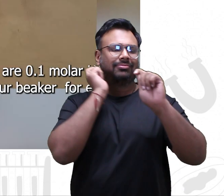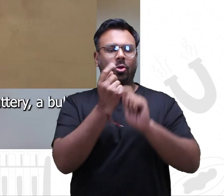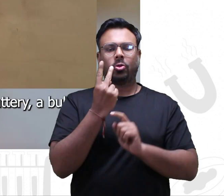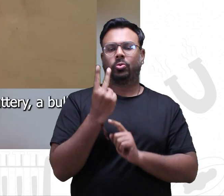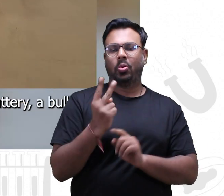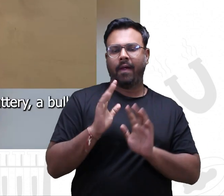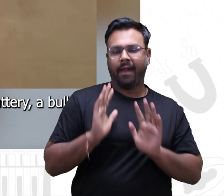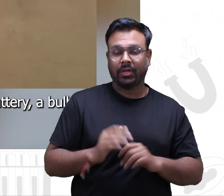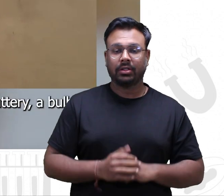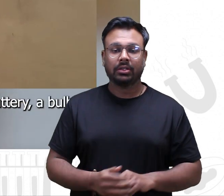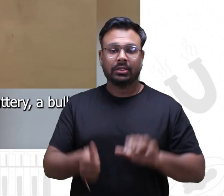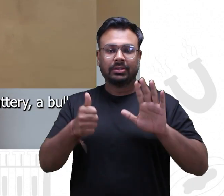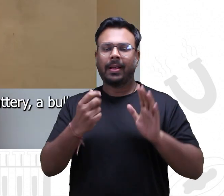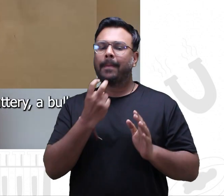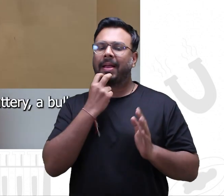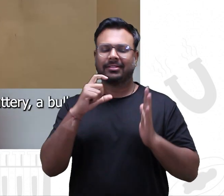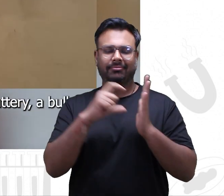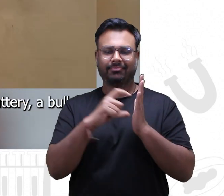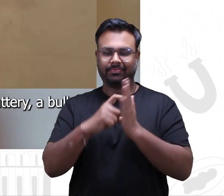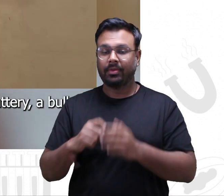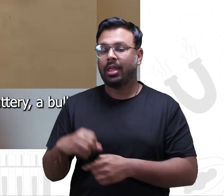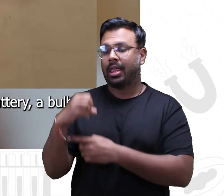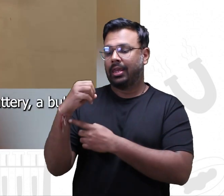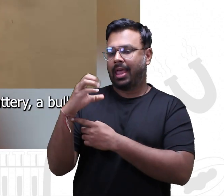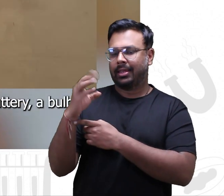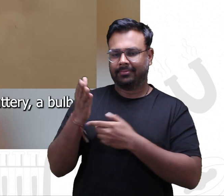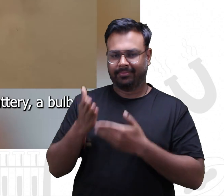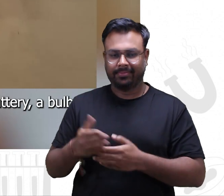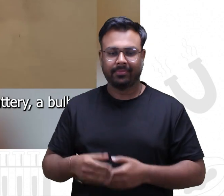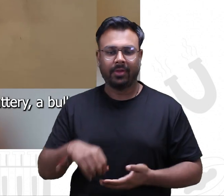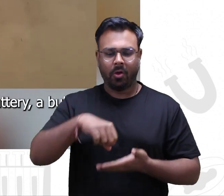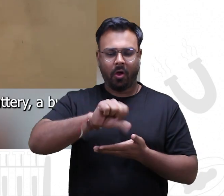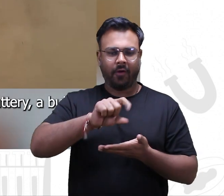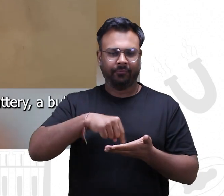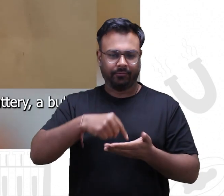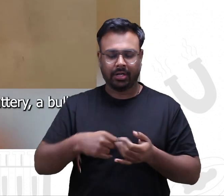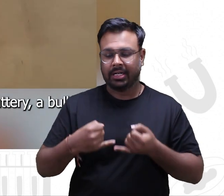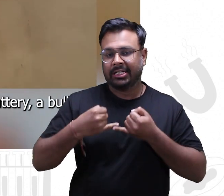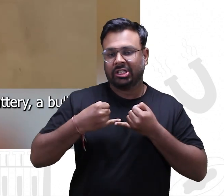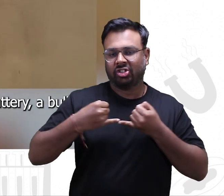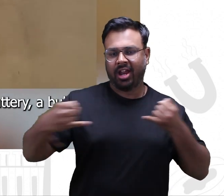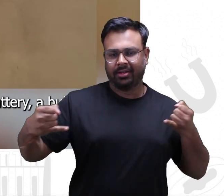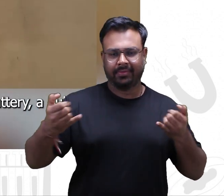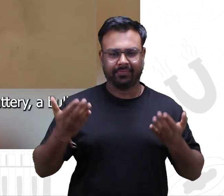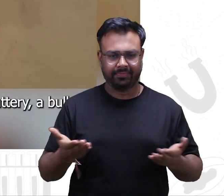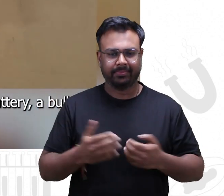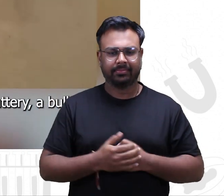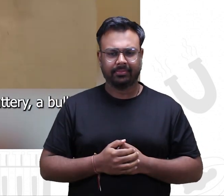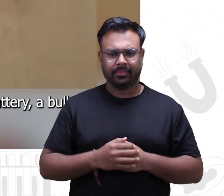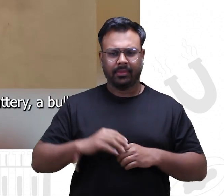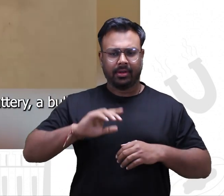solutions. Now for the circuit to flow electricity, we take 2 nails, a 6-volt battery, a